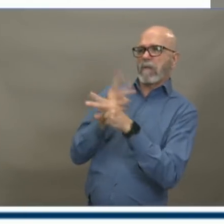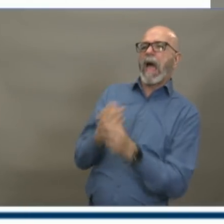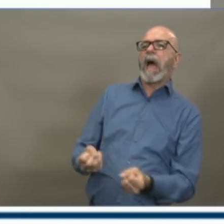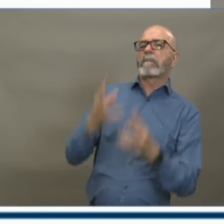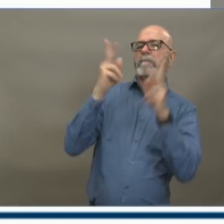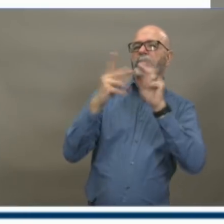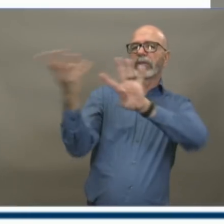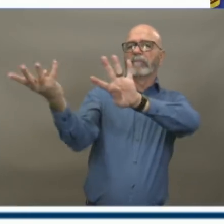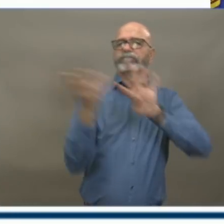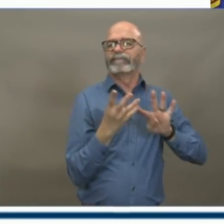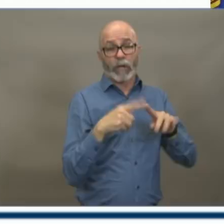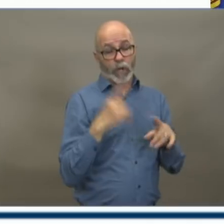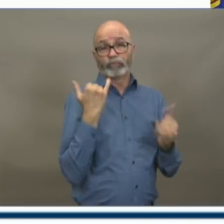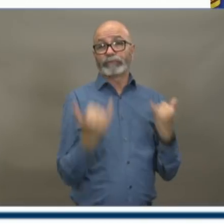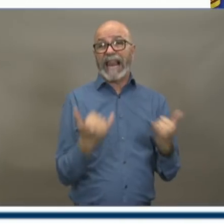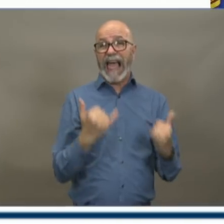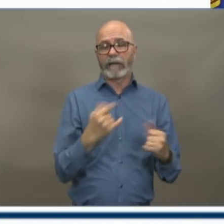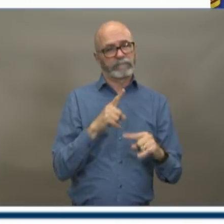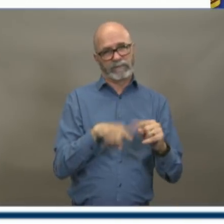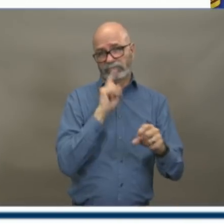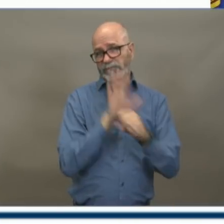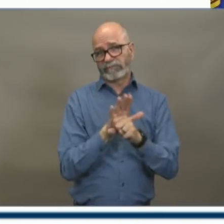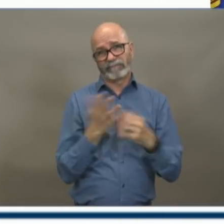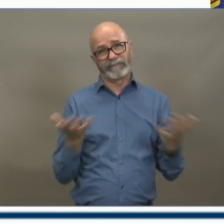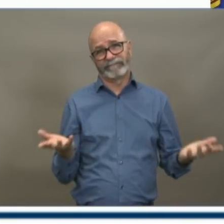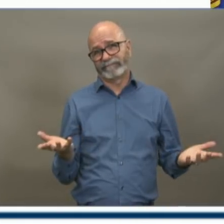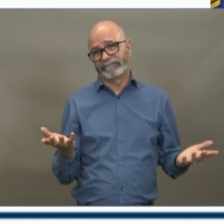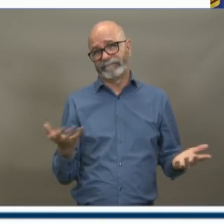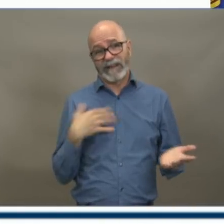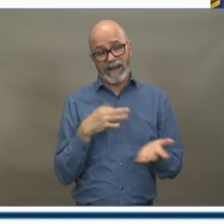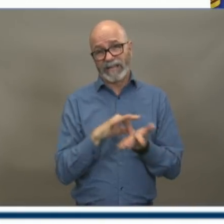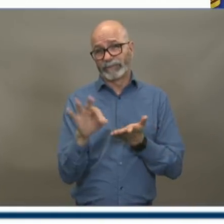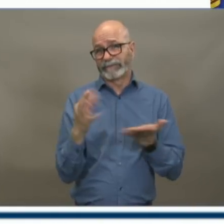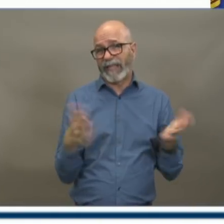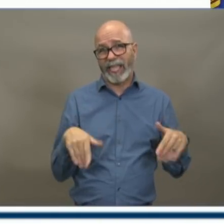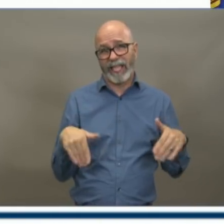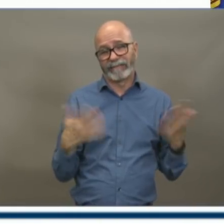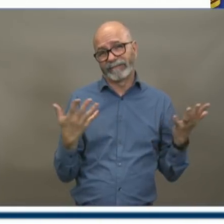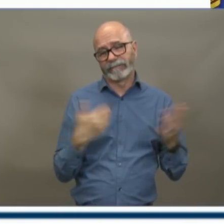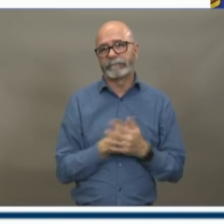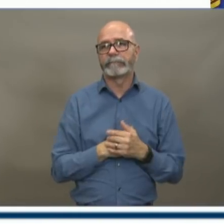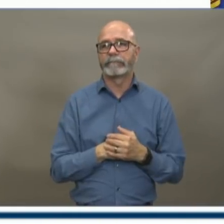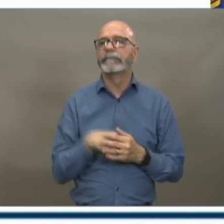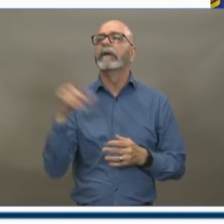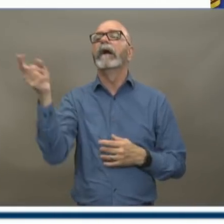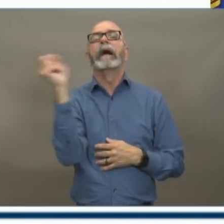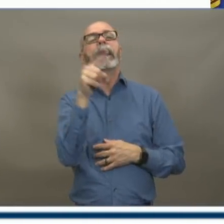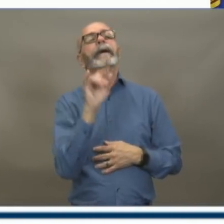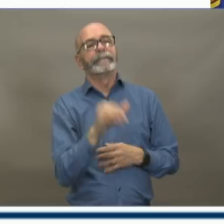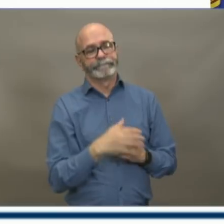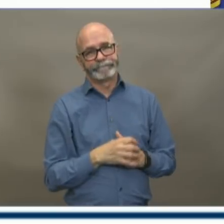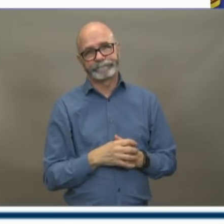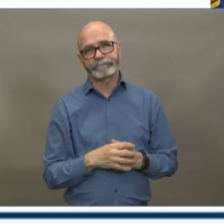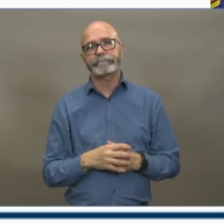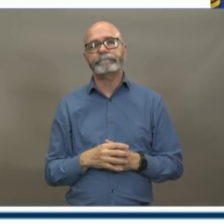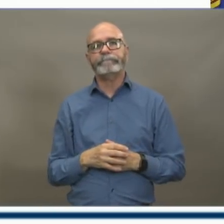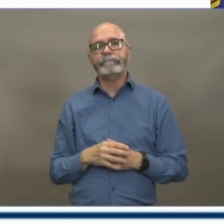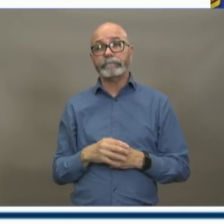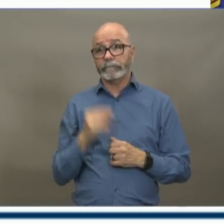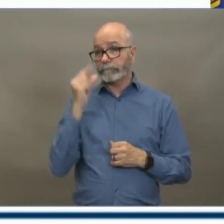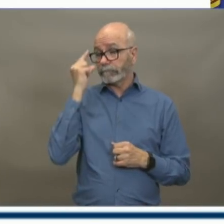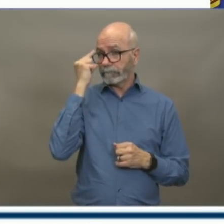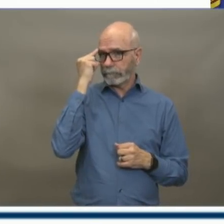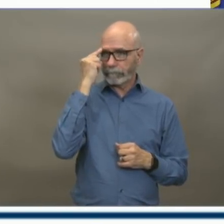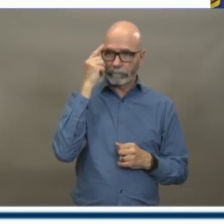clinic. Go ahead, John, with your follow-up. Thank you. Just to follow up